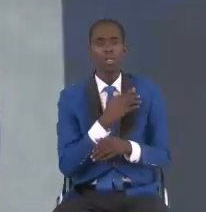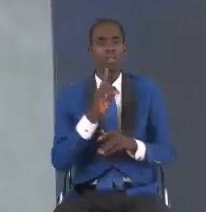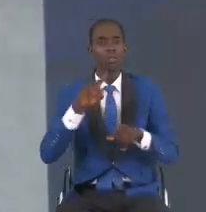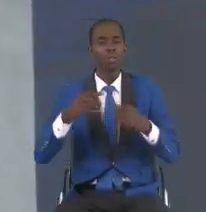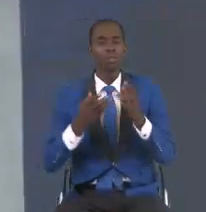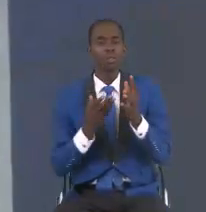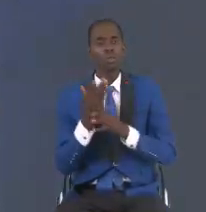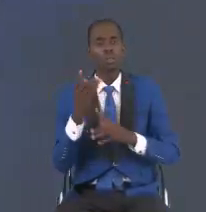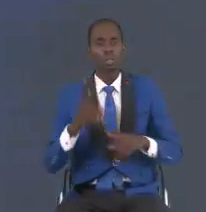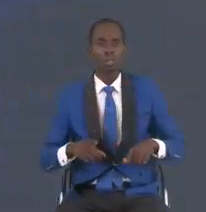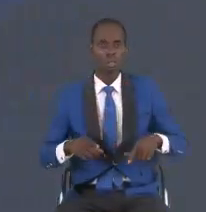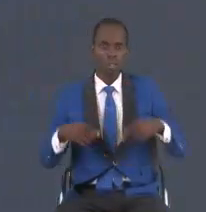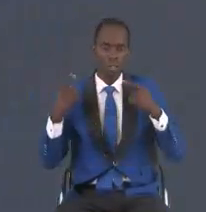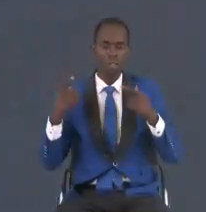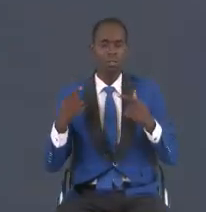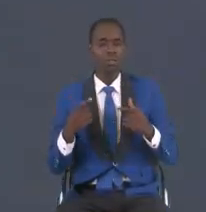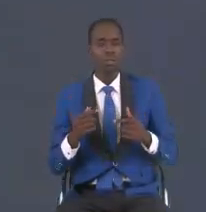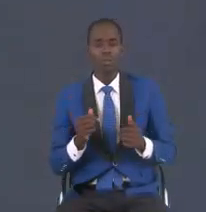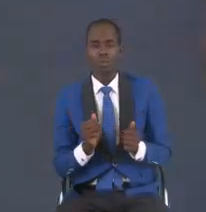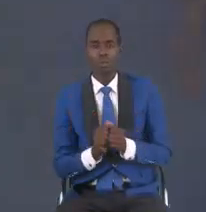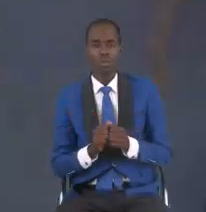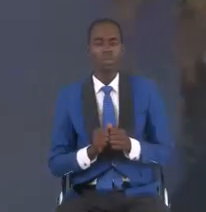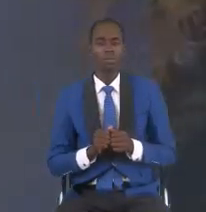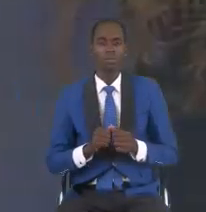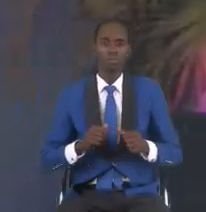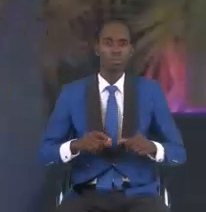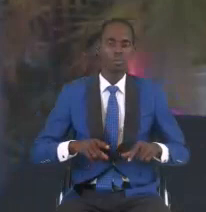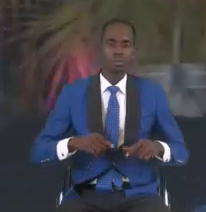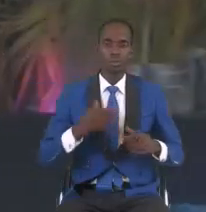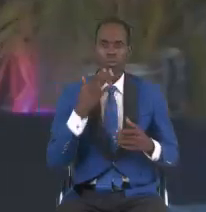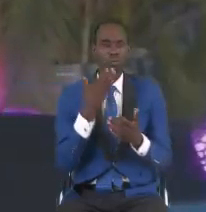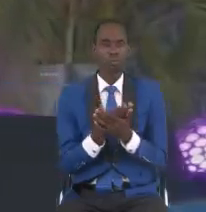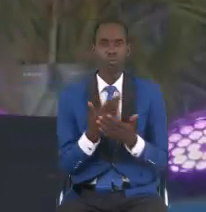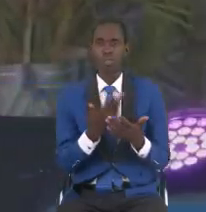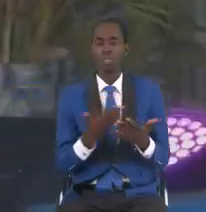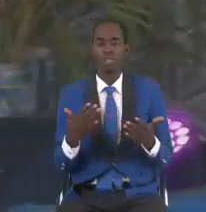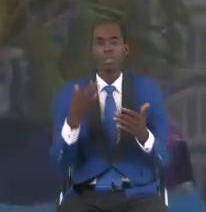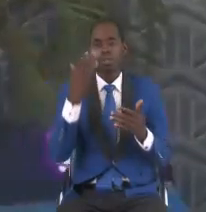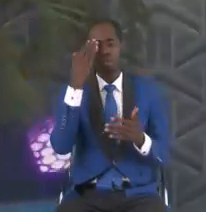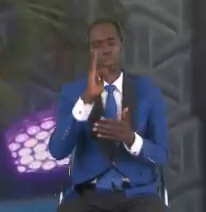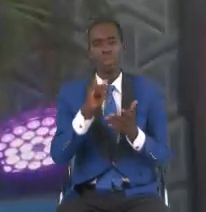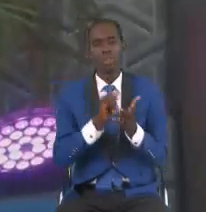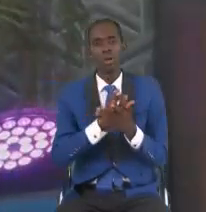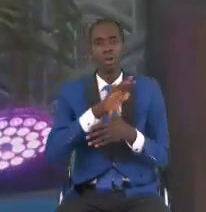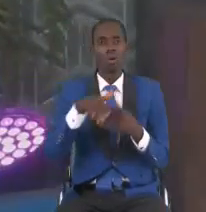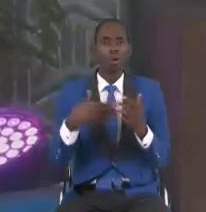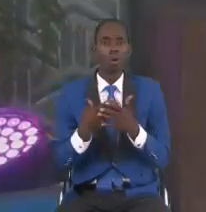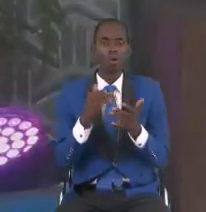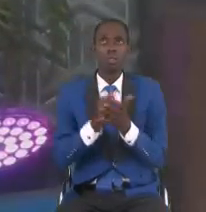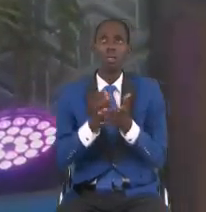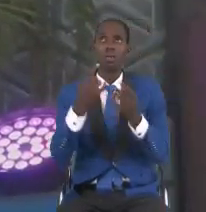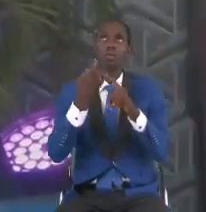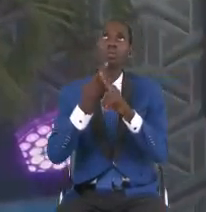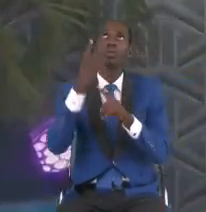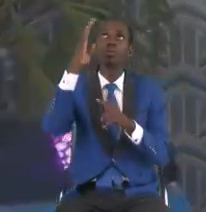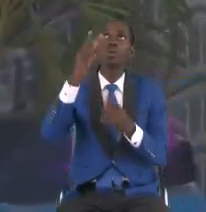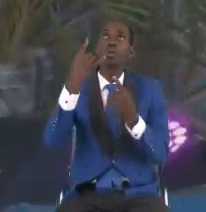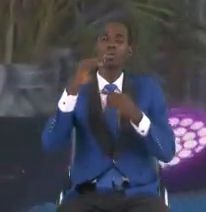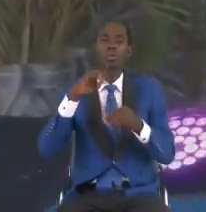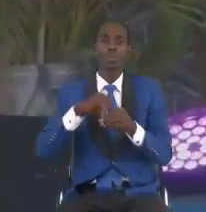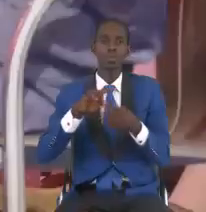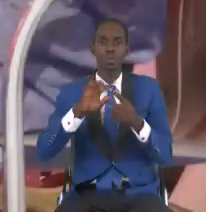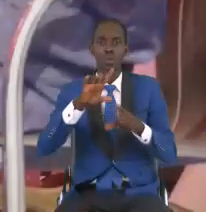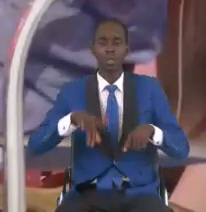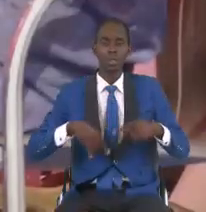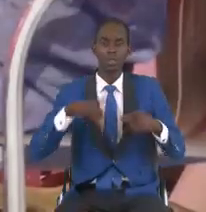life majestically, knowing with all that coming from God and coming into your life, you cannot